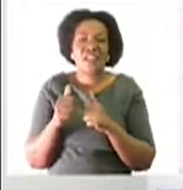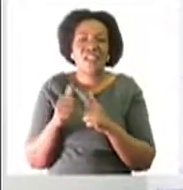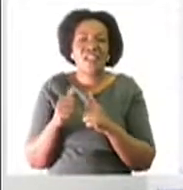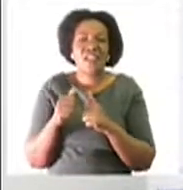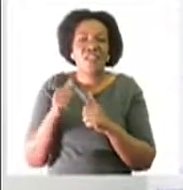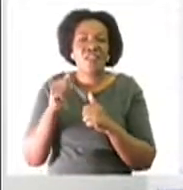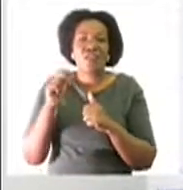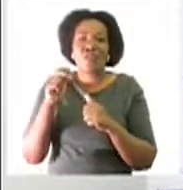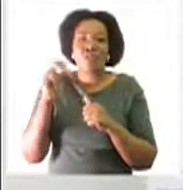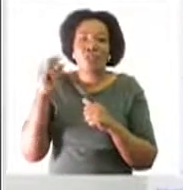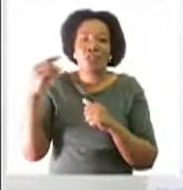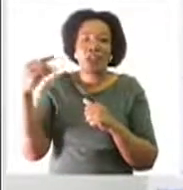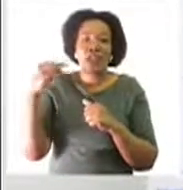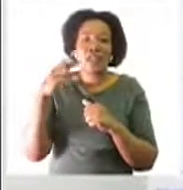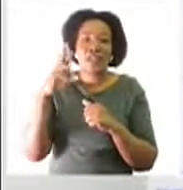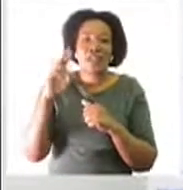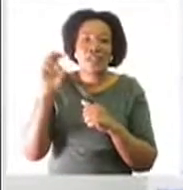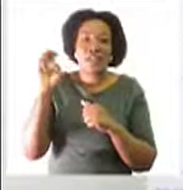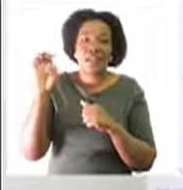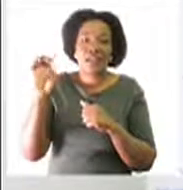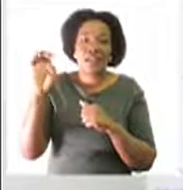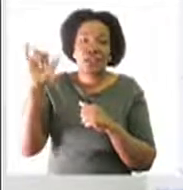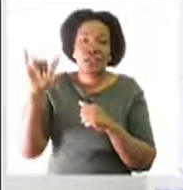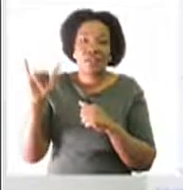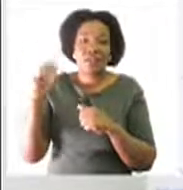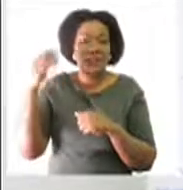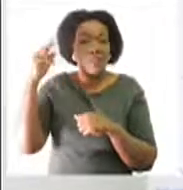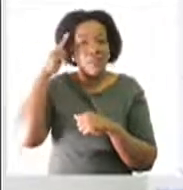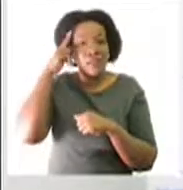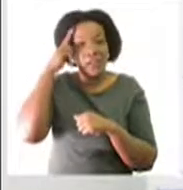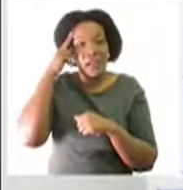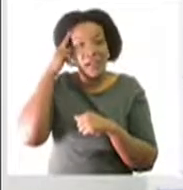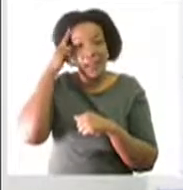Gray, gray,